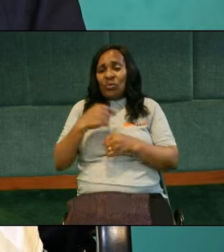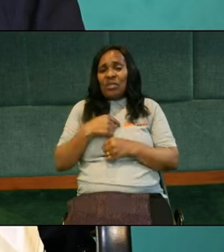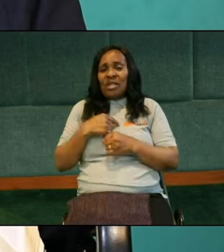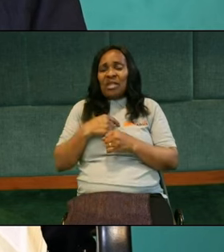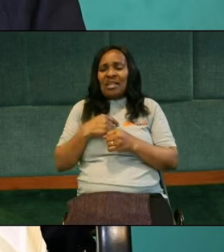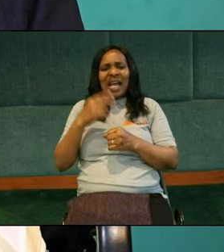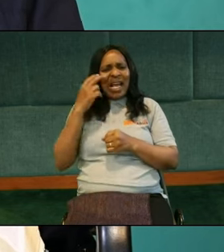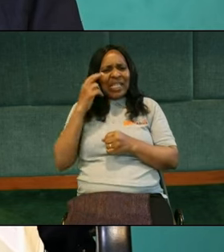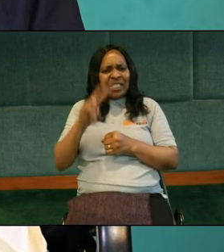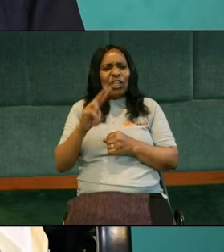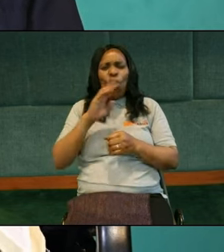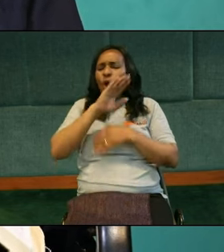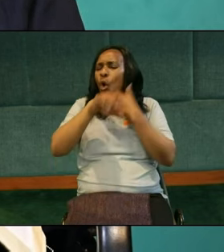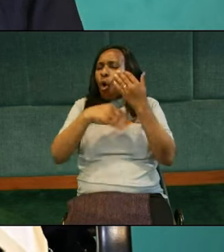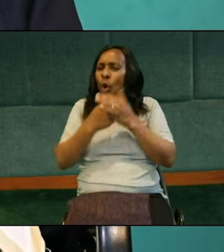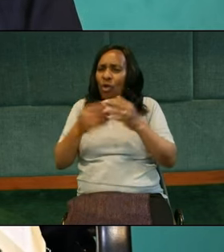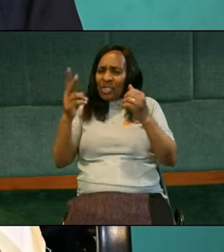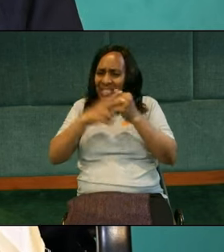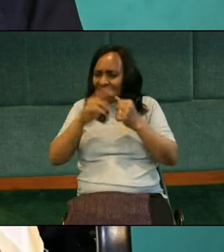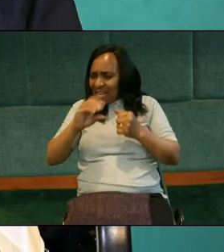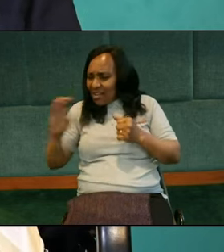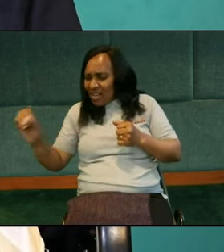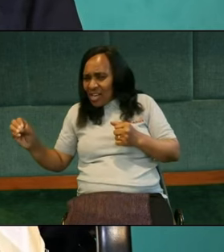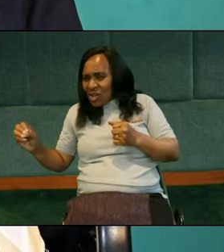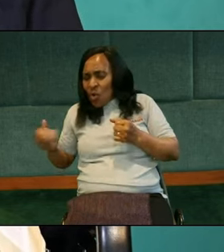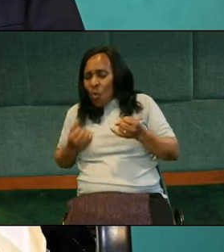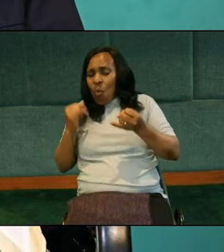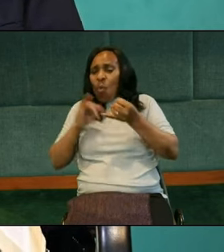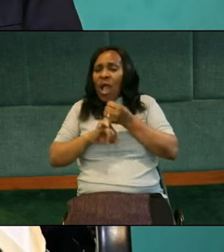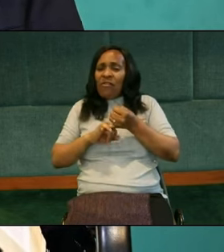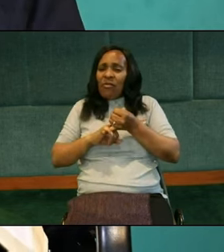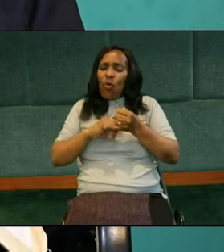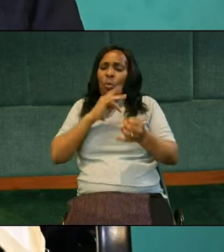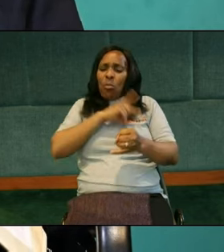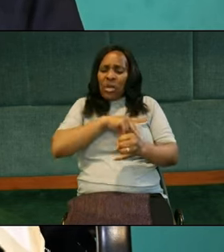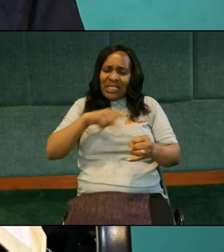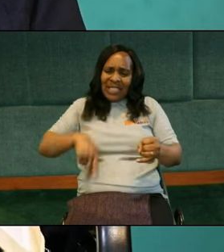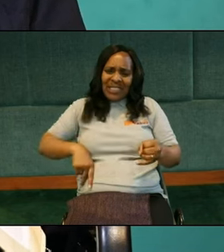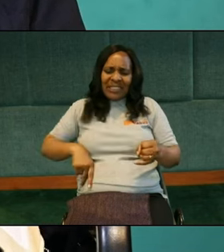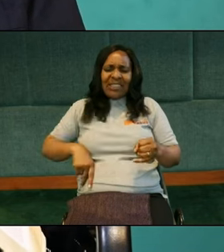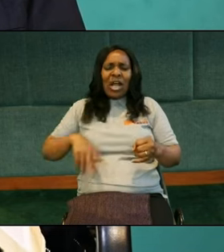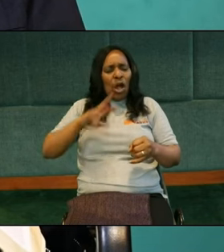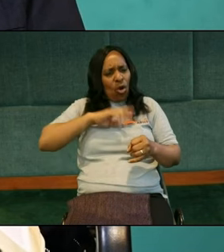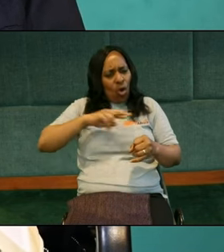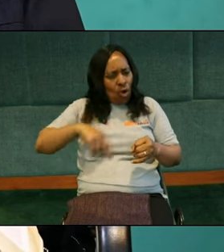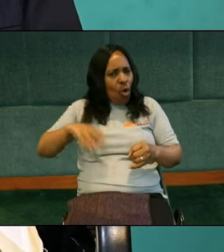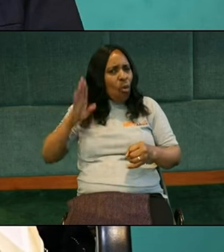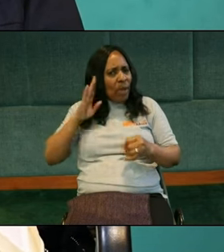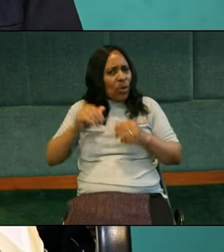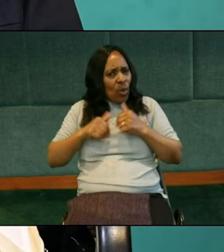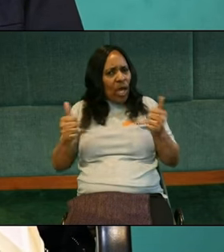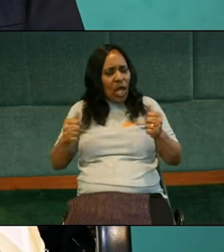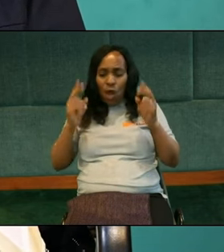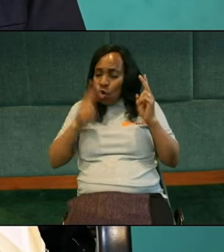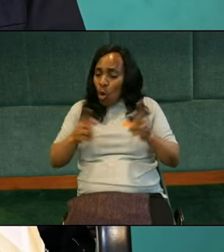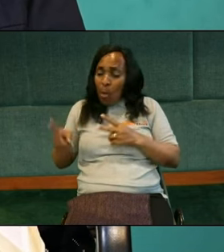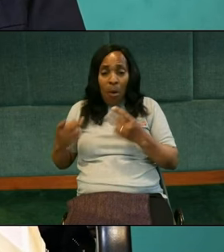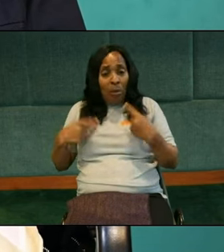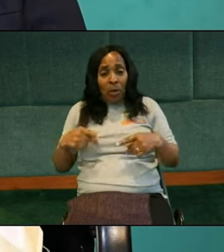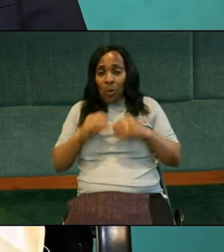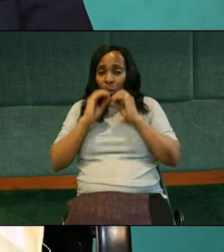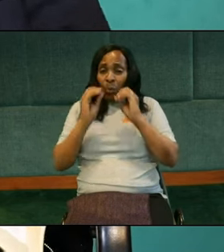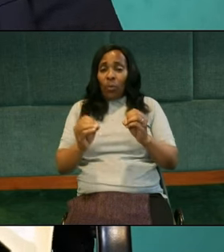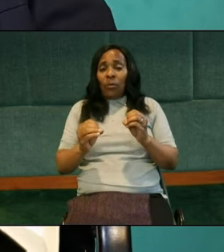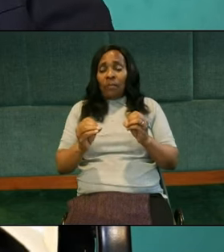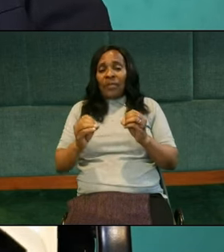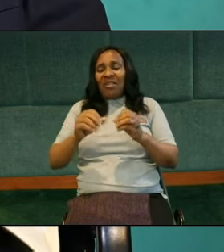the 700 wives were actually princesses. So all of them were royalty. They're not just normal people. Then